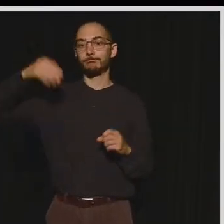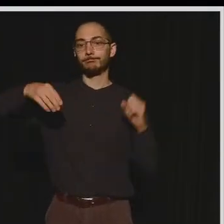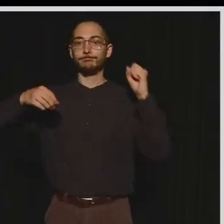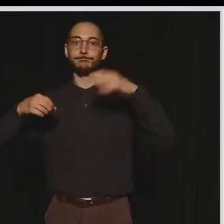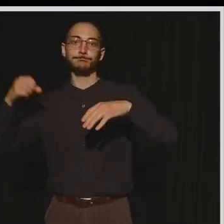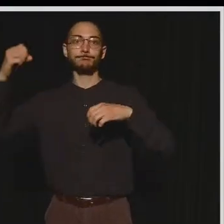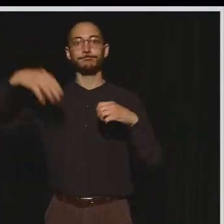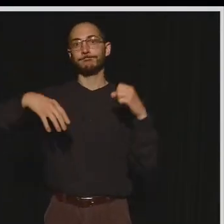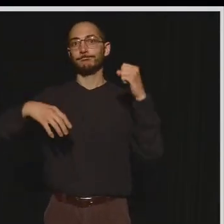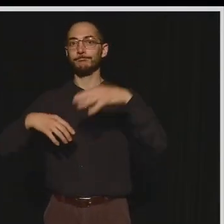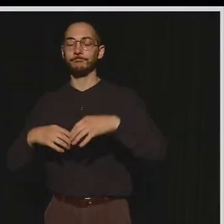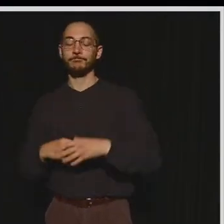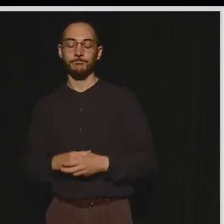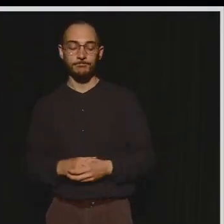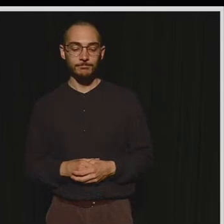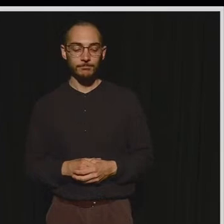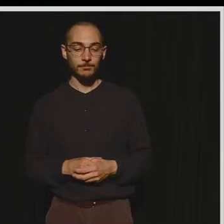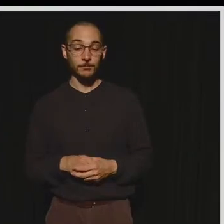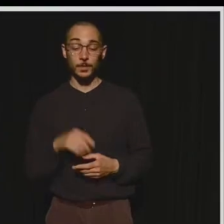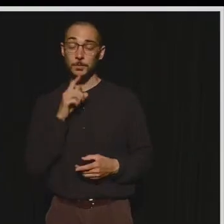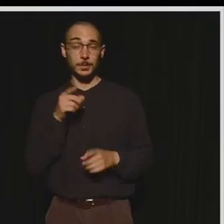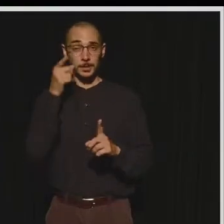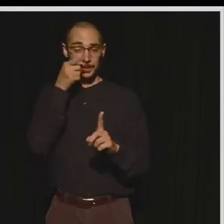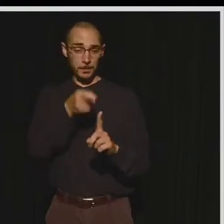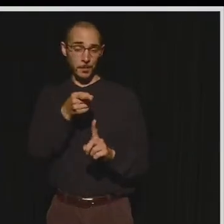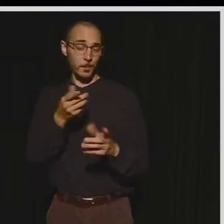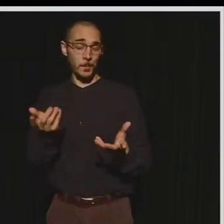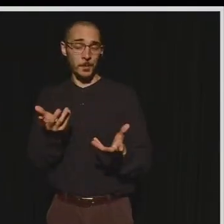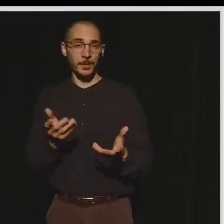be trapped within the mindset of like single